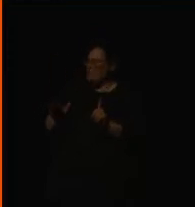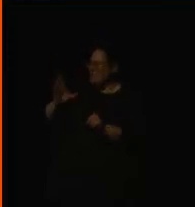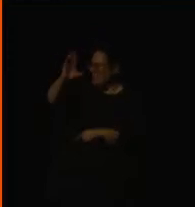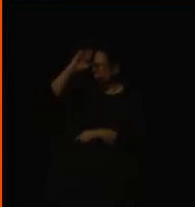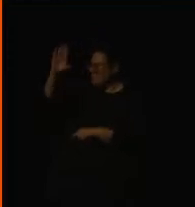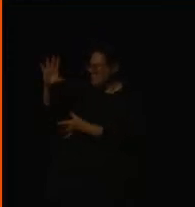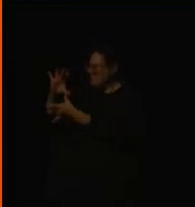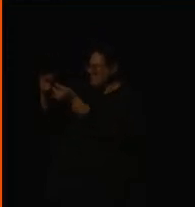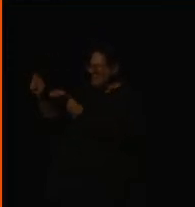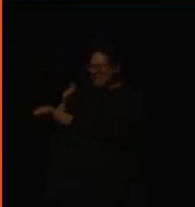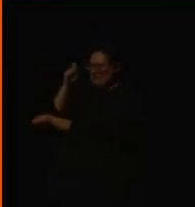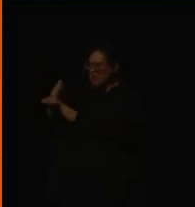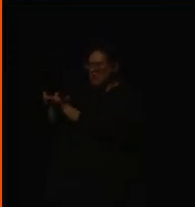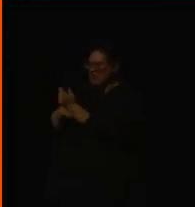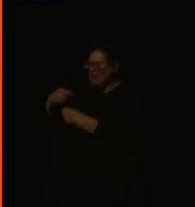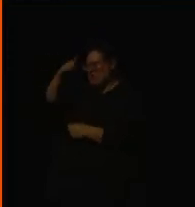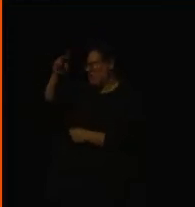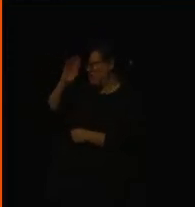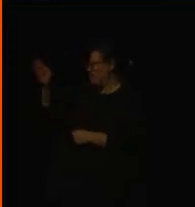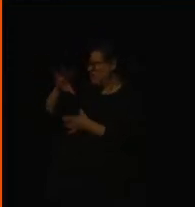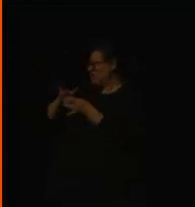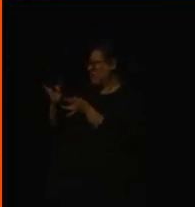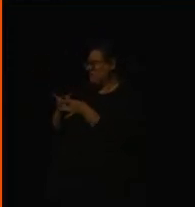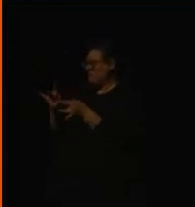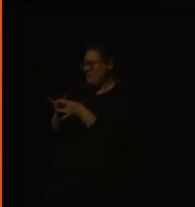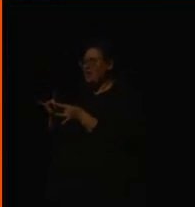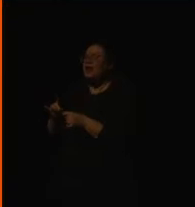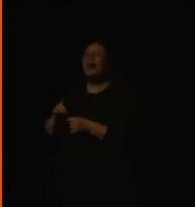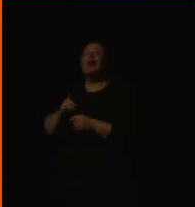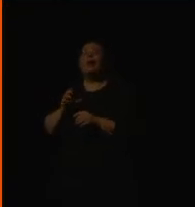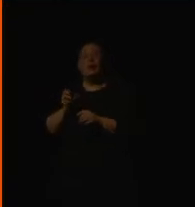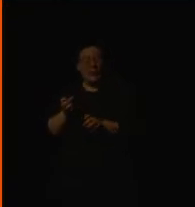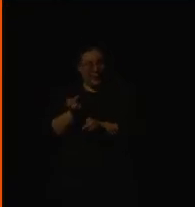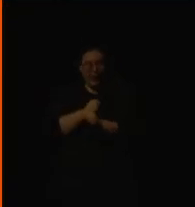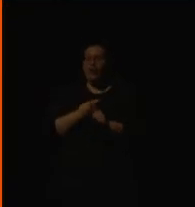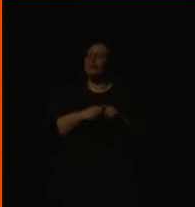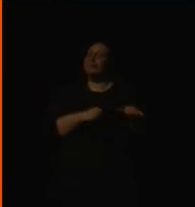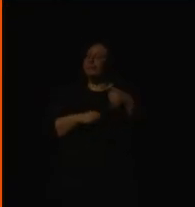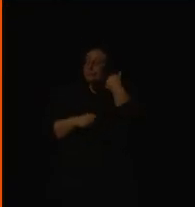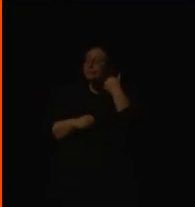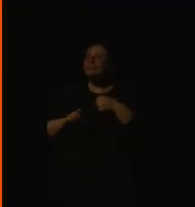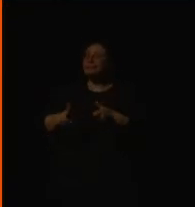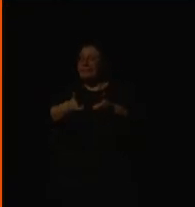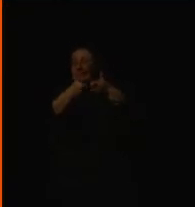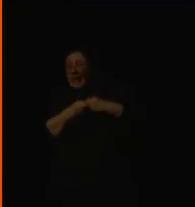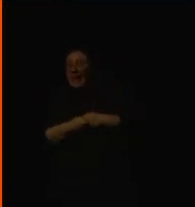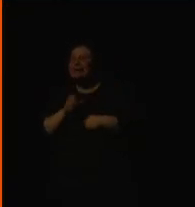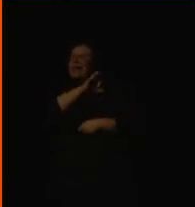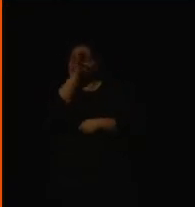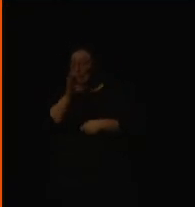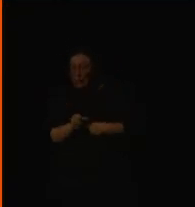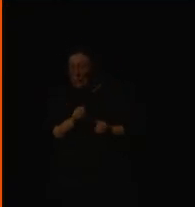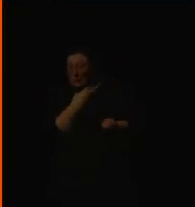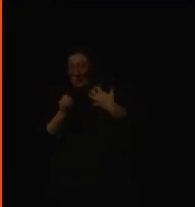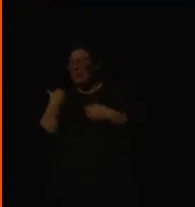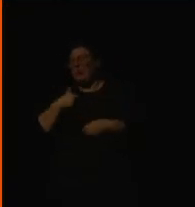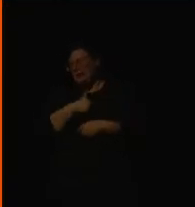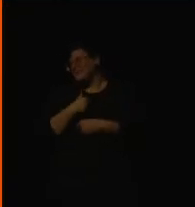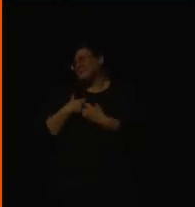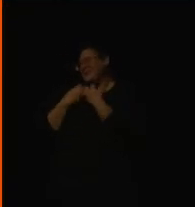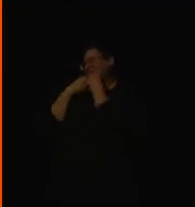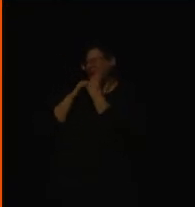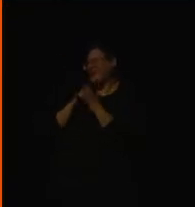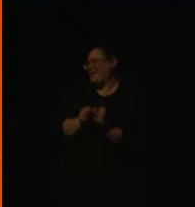exactly what he thought. We all got his missives by call, by text, by Zoom, and we cherished them. And it